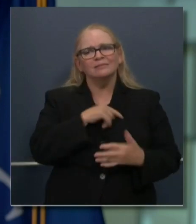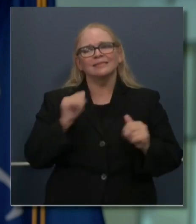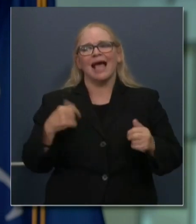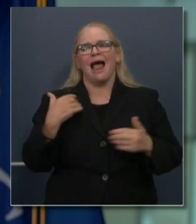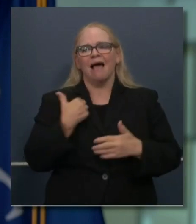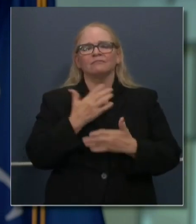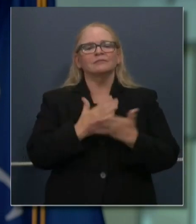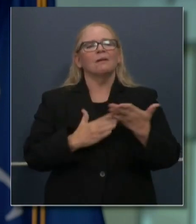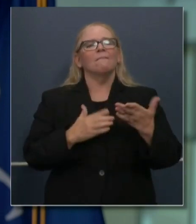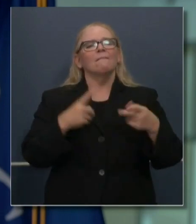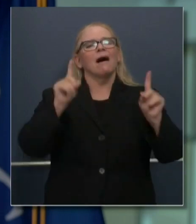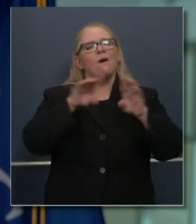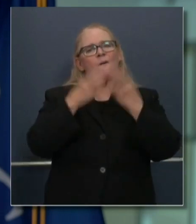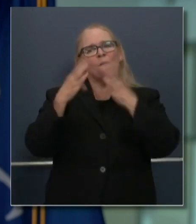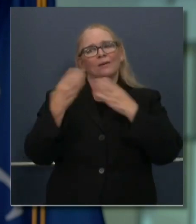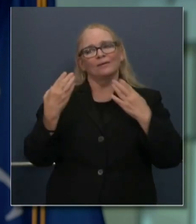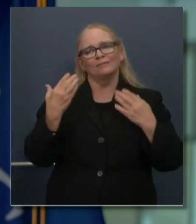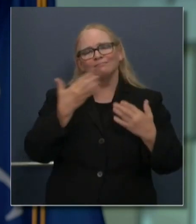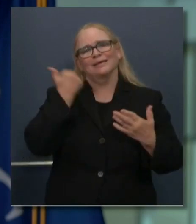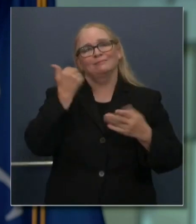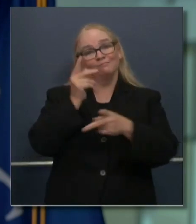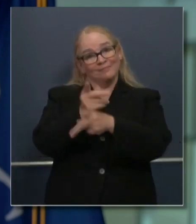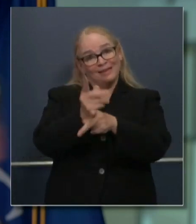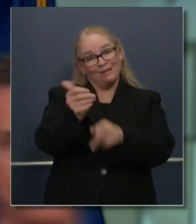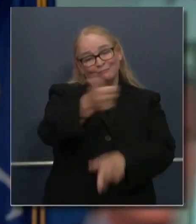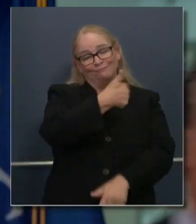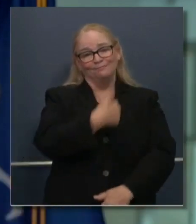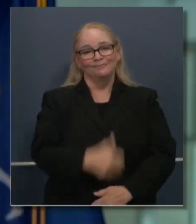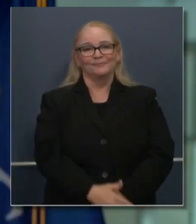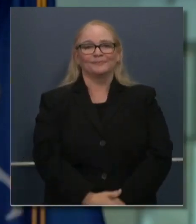semblance of normalcy. With that, take care, everybody.